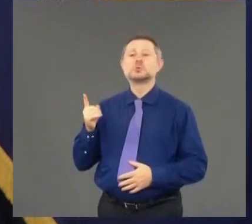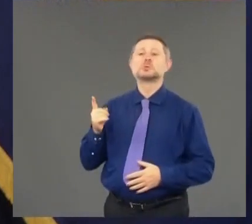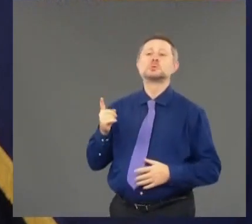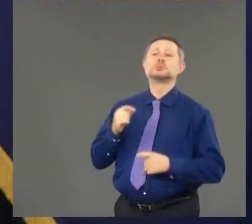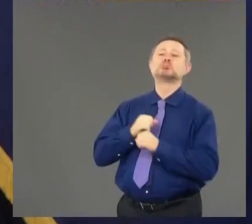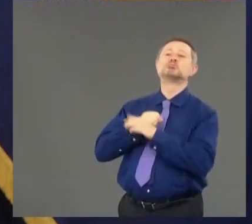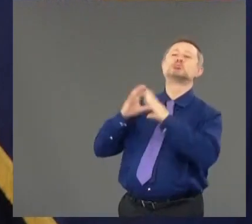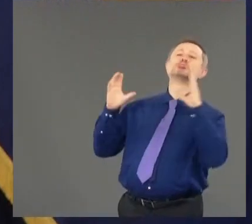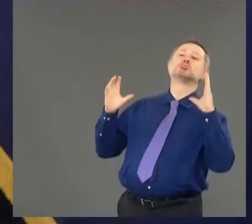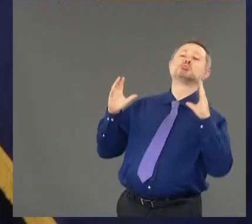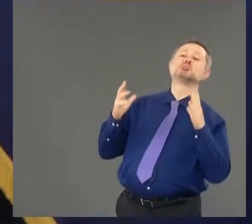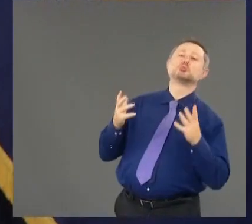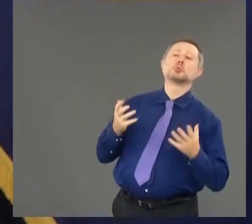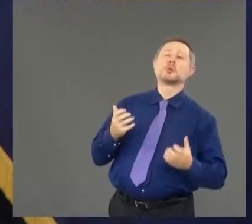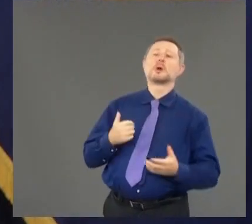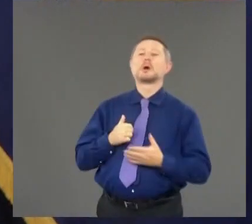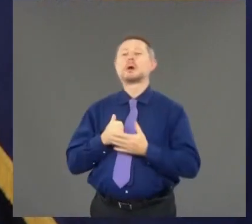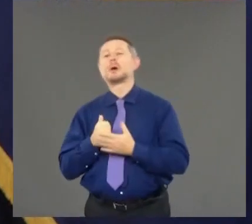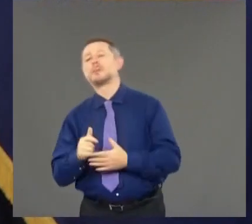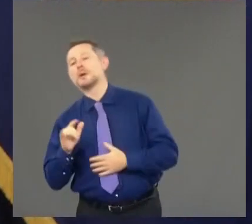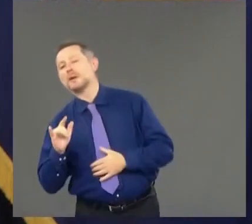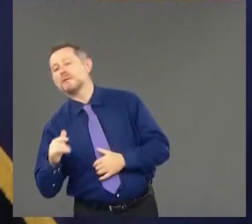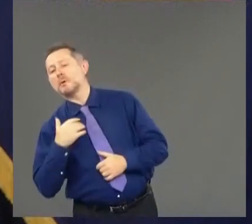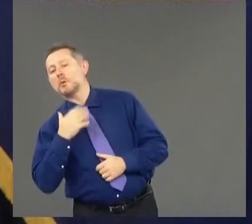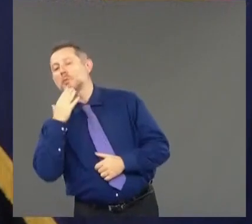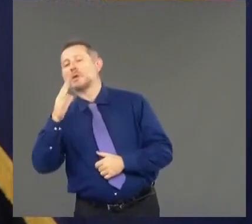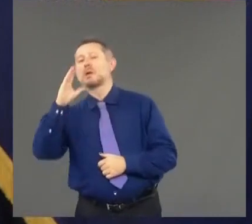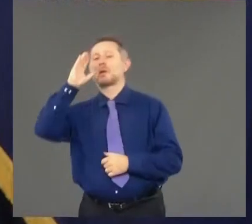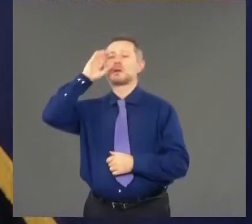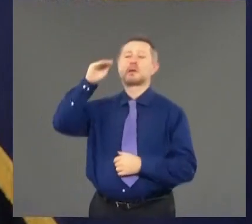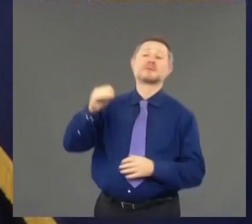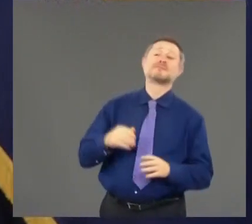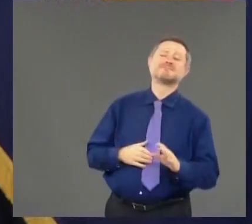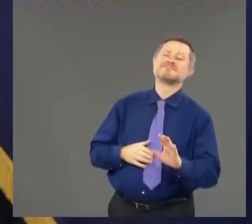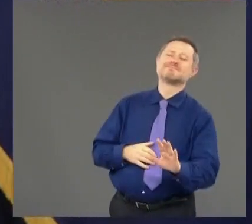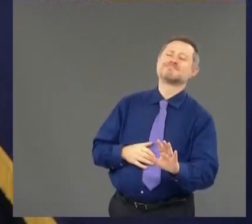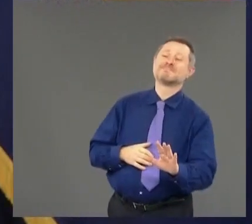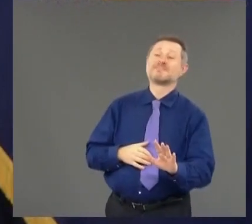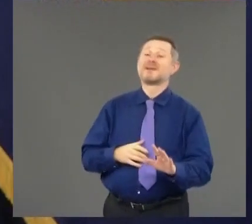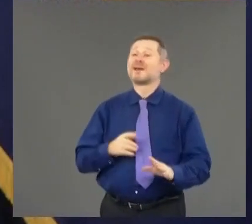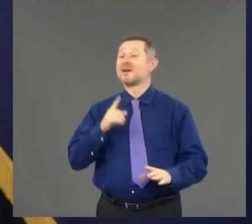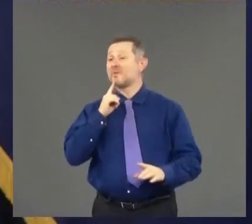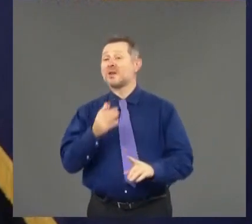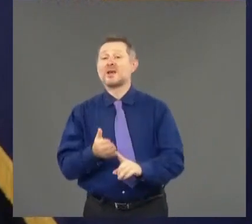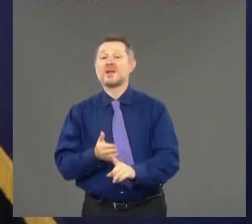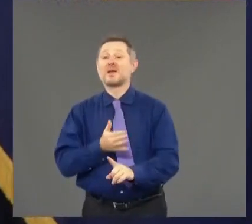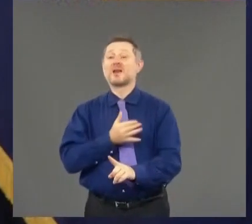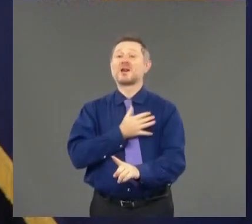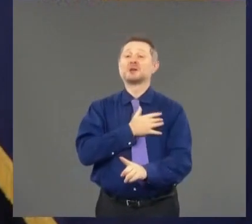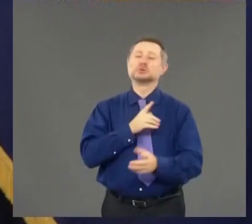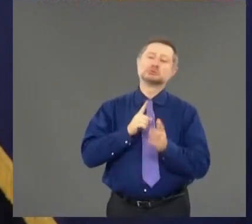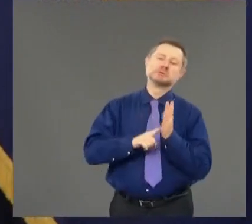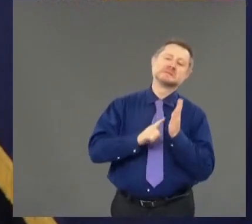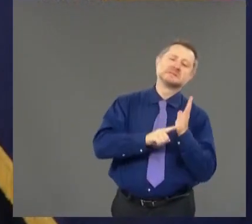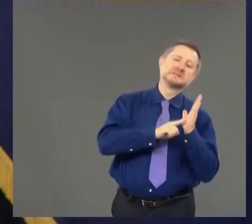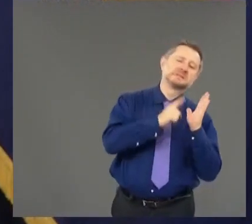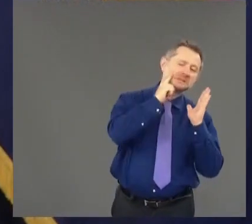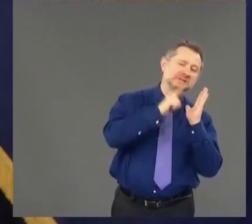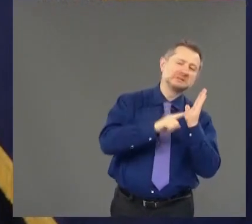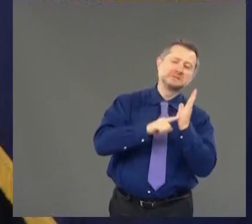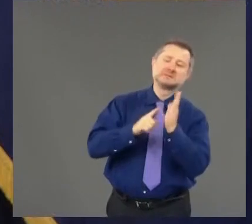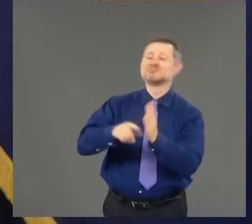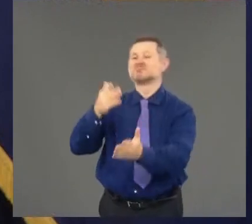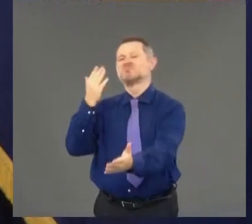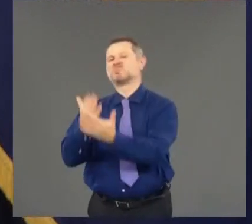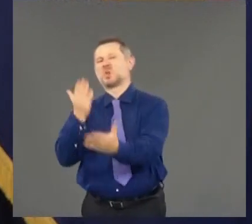of good guys, but because there is no study that has ever shown the national economy to come back after